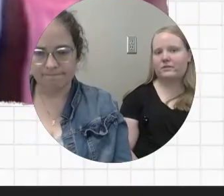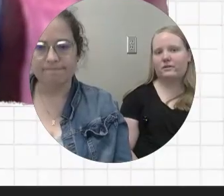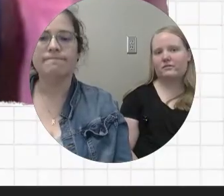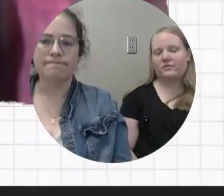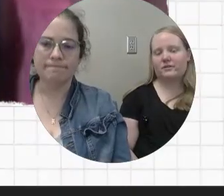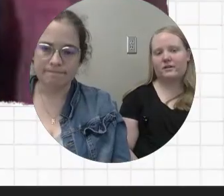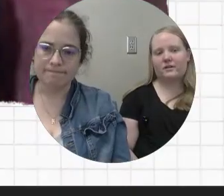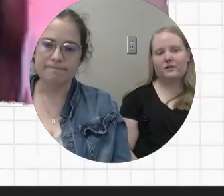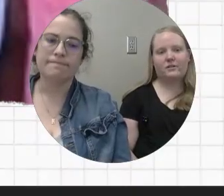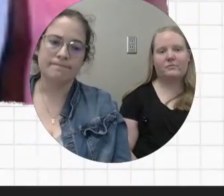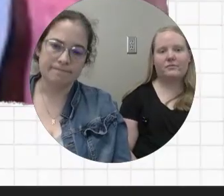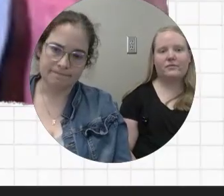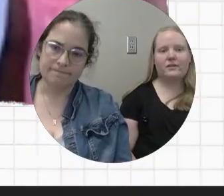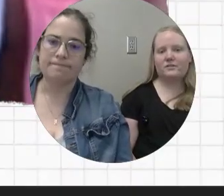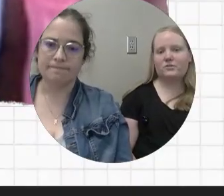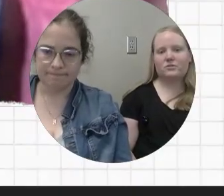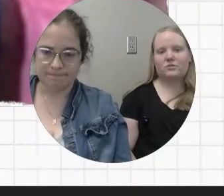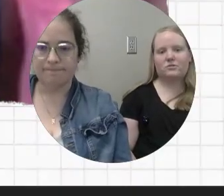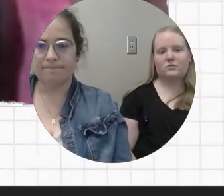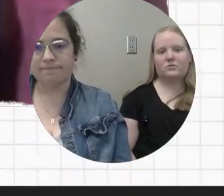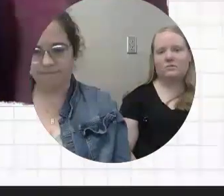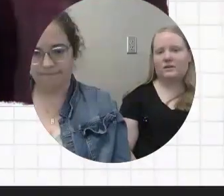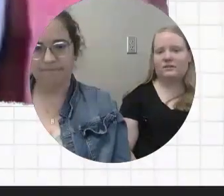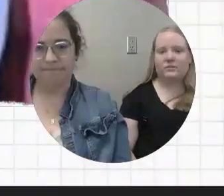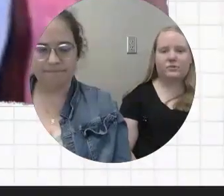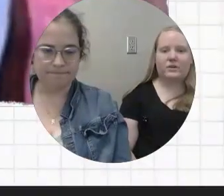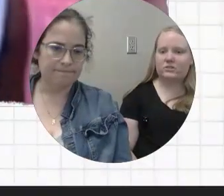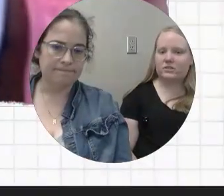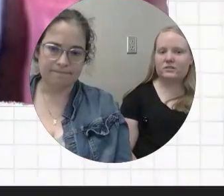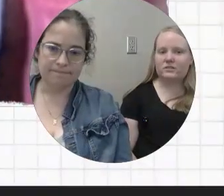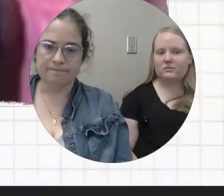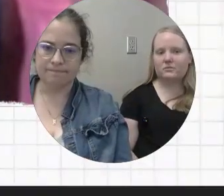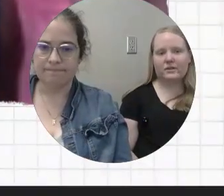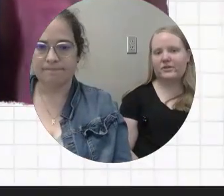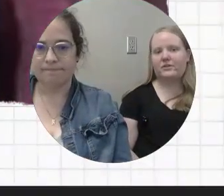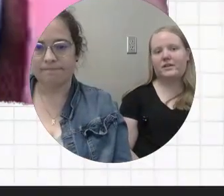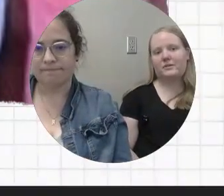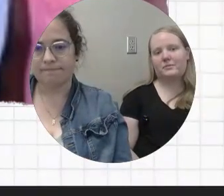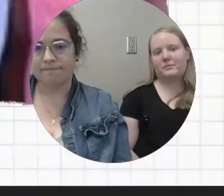team. We are here to help with anything you need. We're here to problem solve,